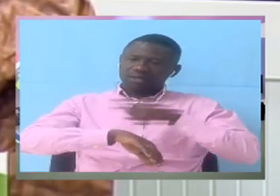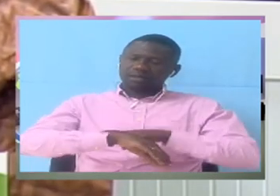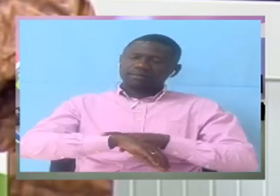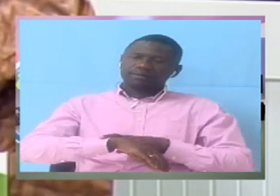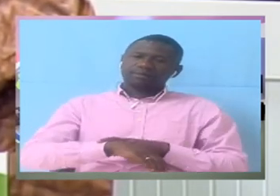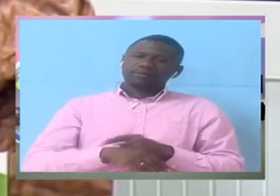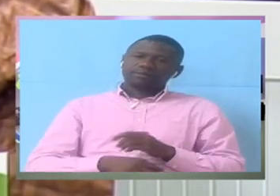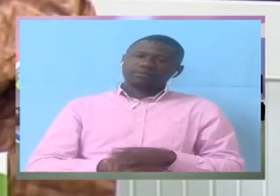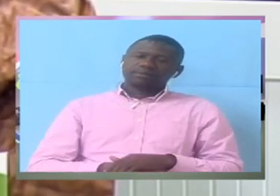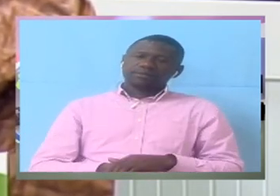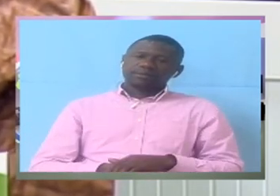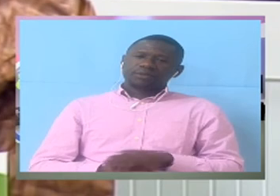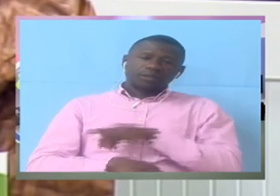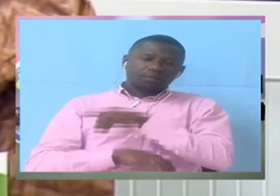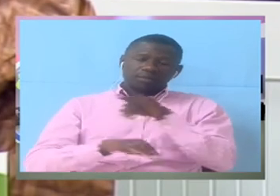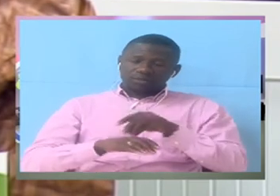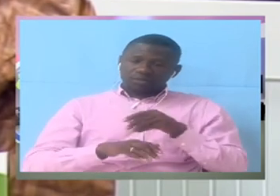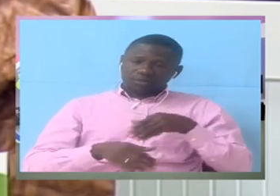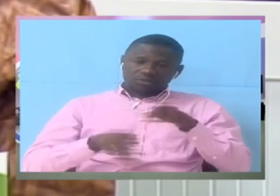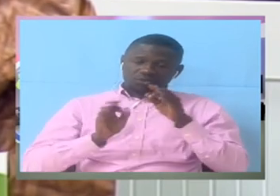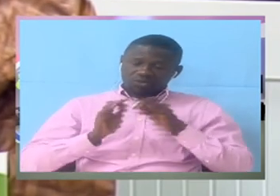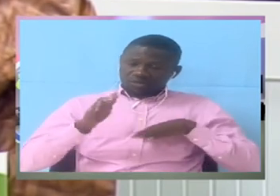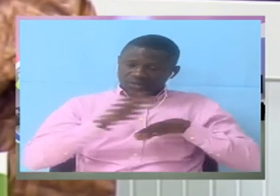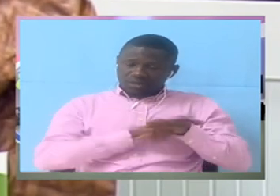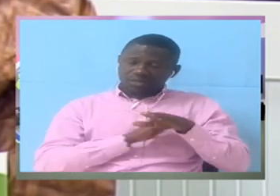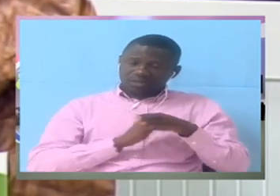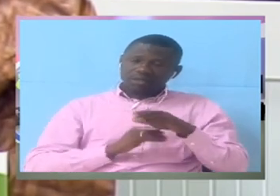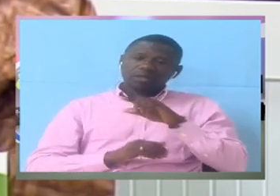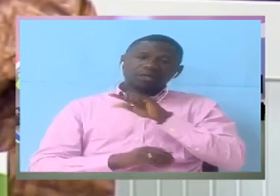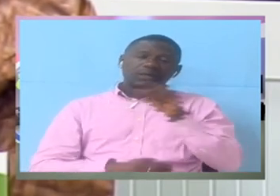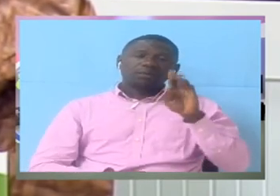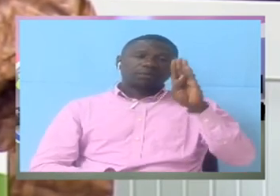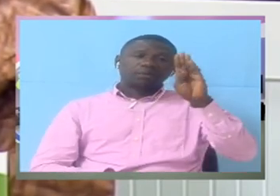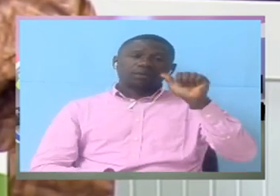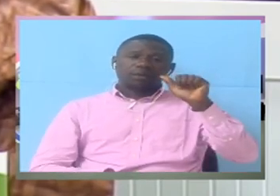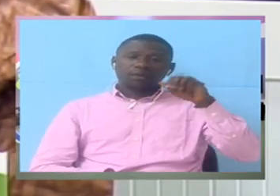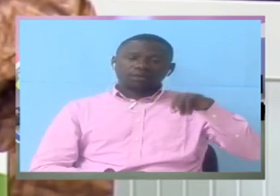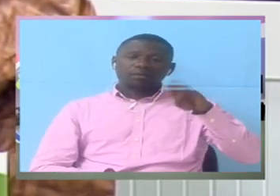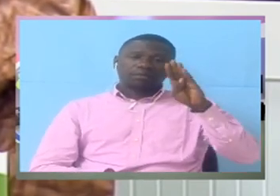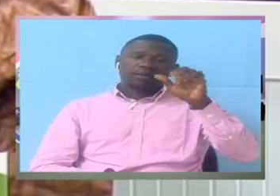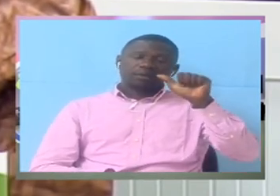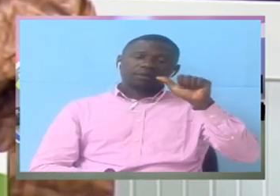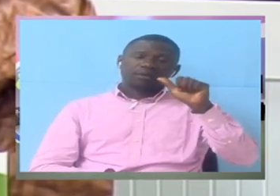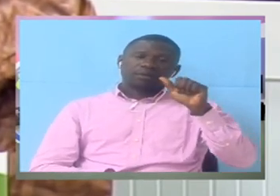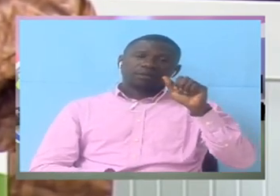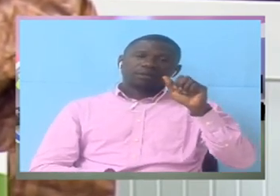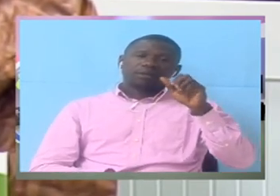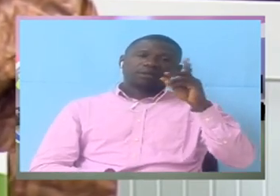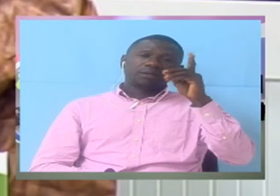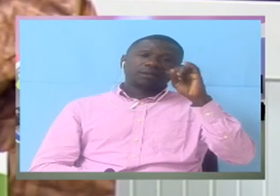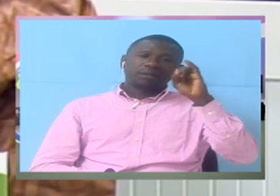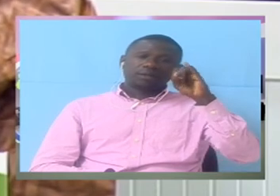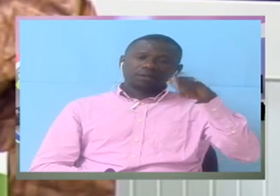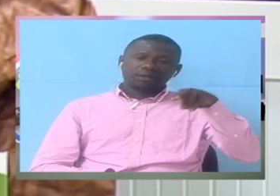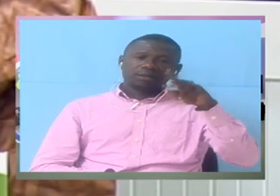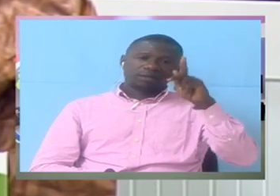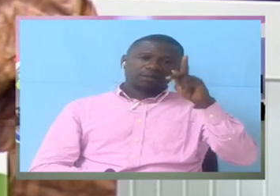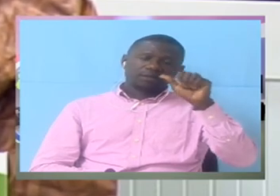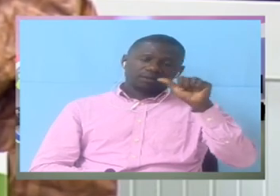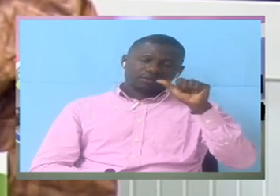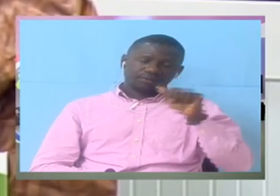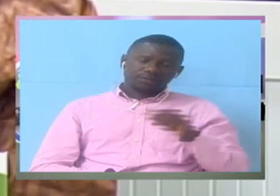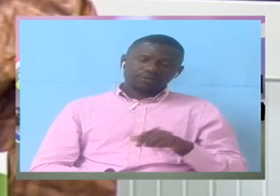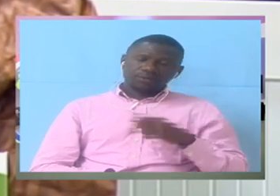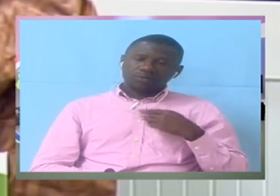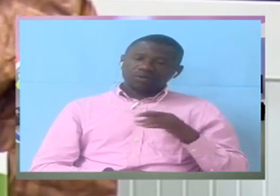they took us in is the place they call Bambadinga. But we are stripped naked